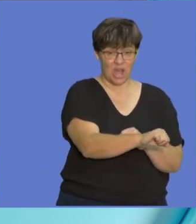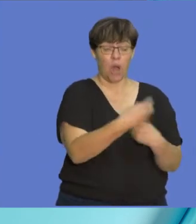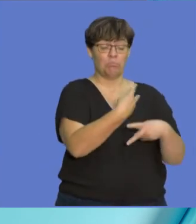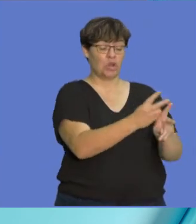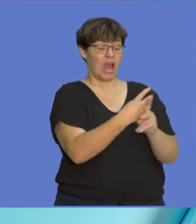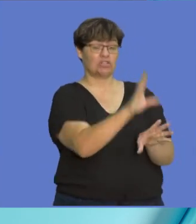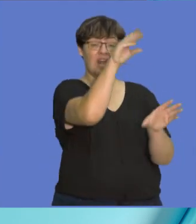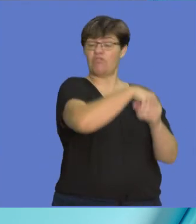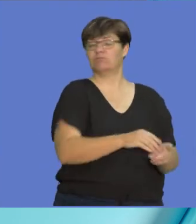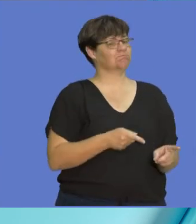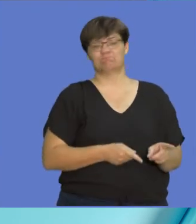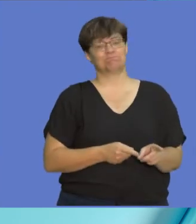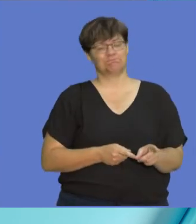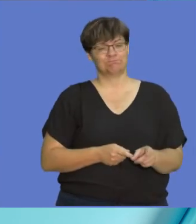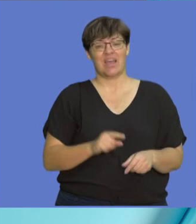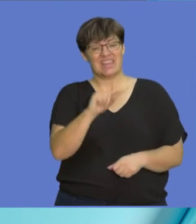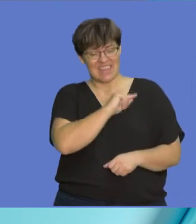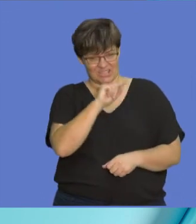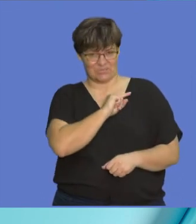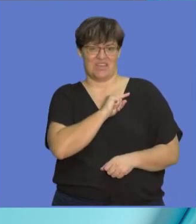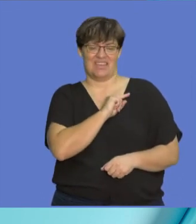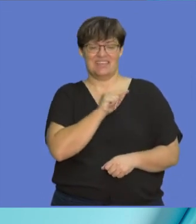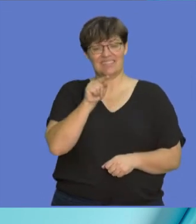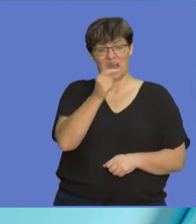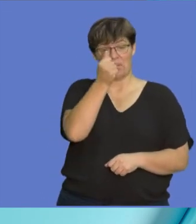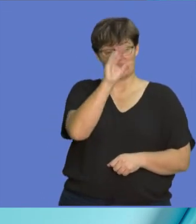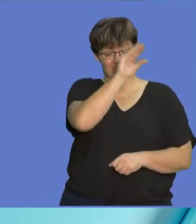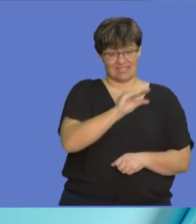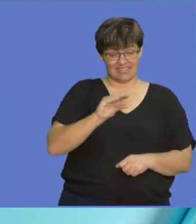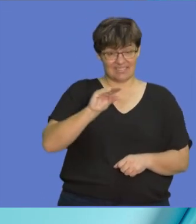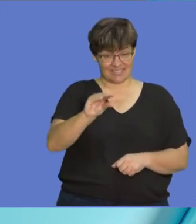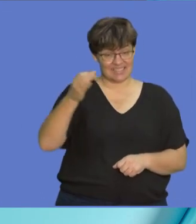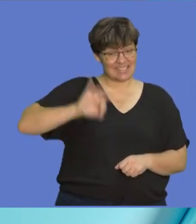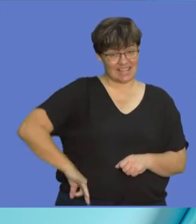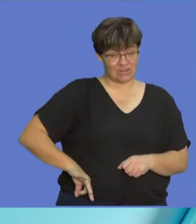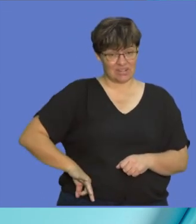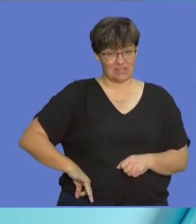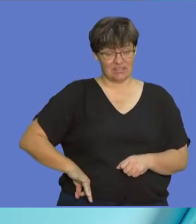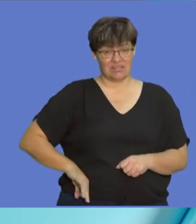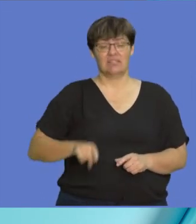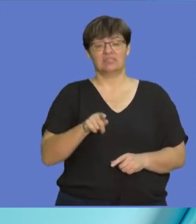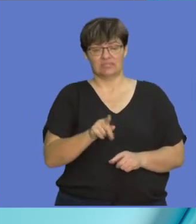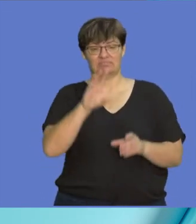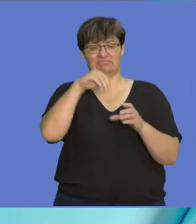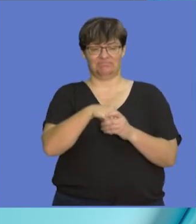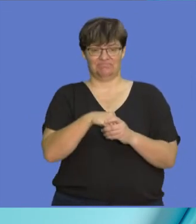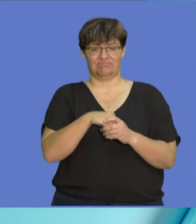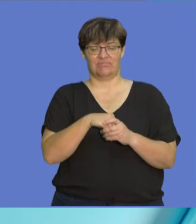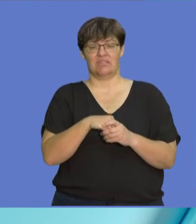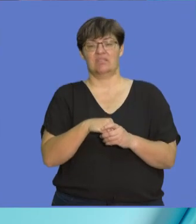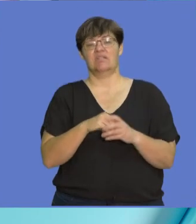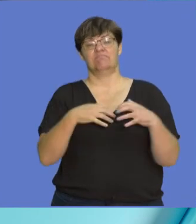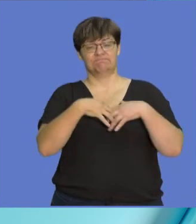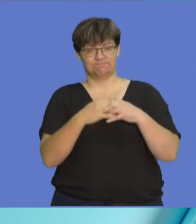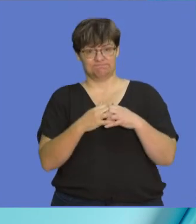production process. Therefore, that person's wage or salary would form part, it would constitute part of